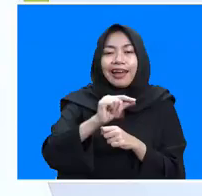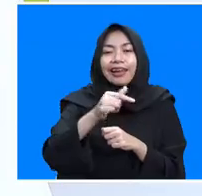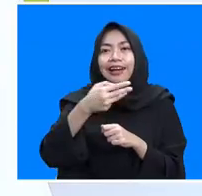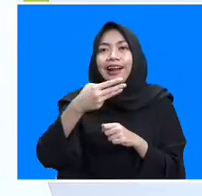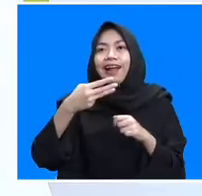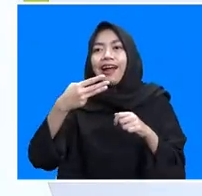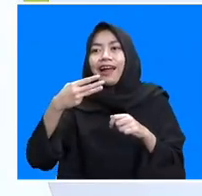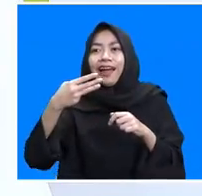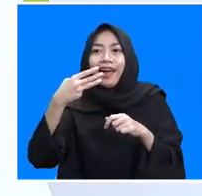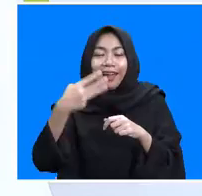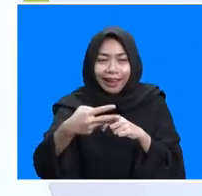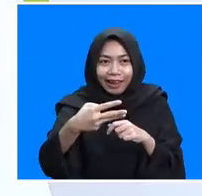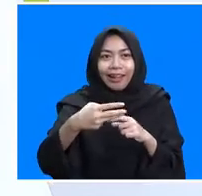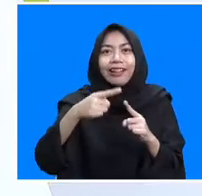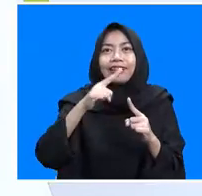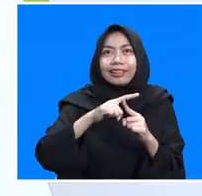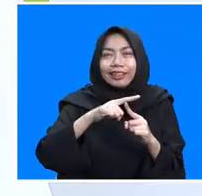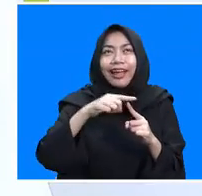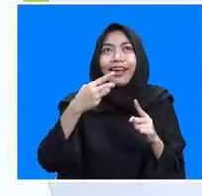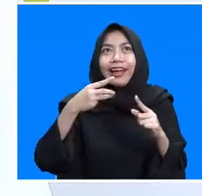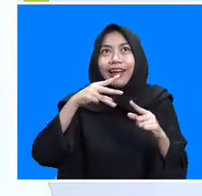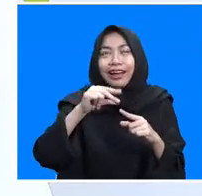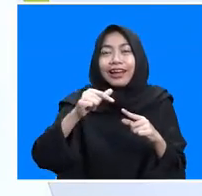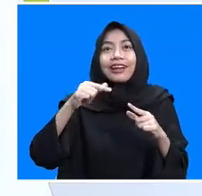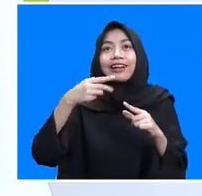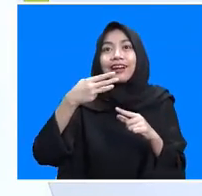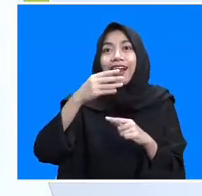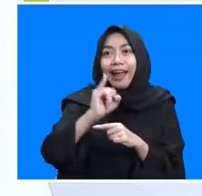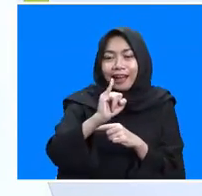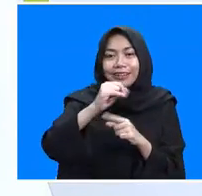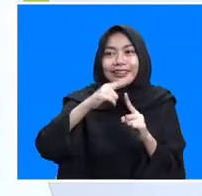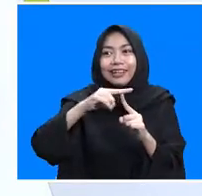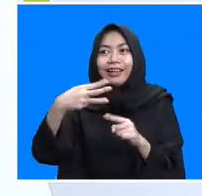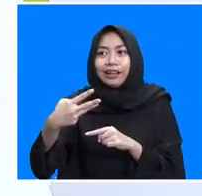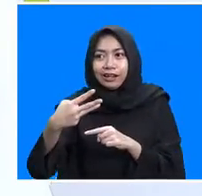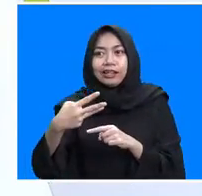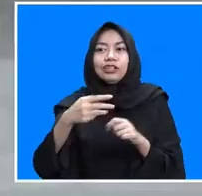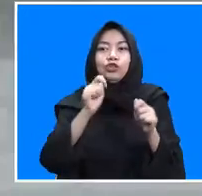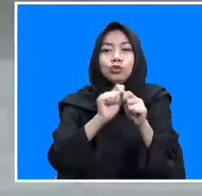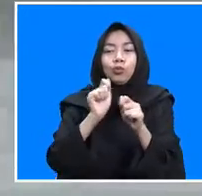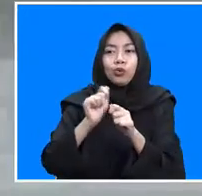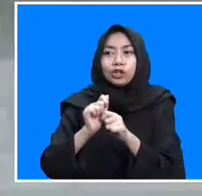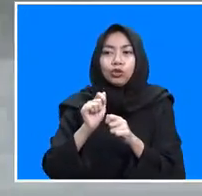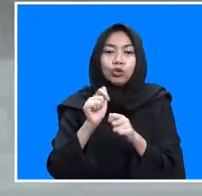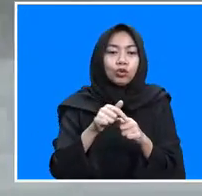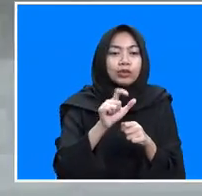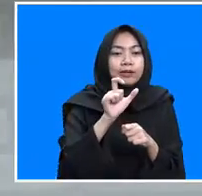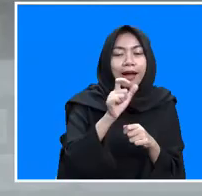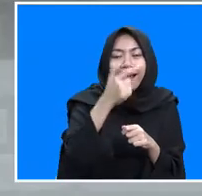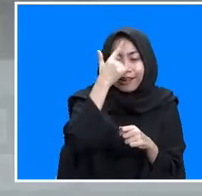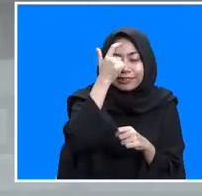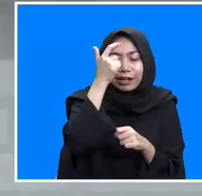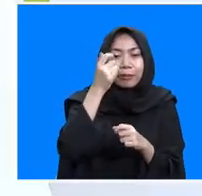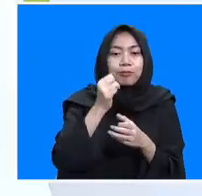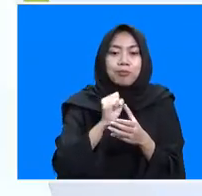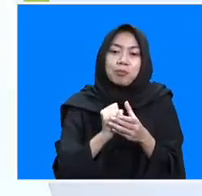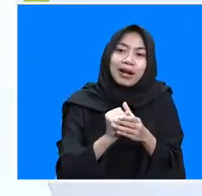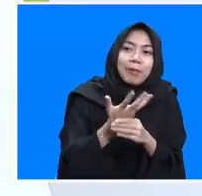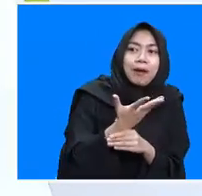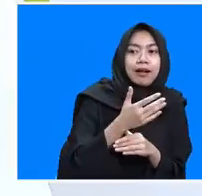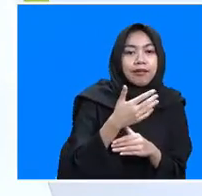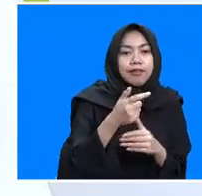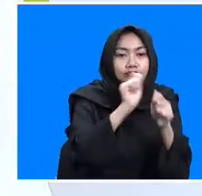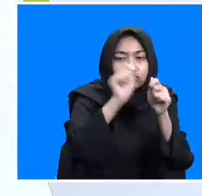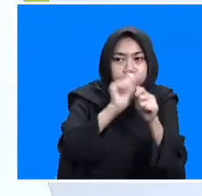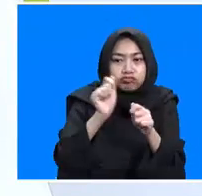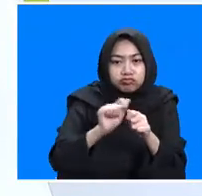Excellence mm-hmm. that focuses on research about the best practice for teacher preparation. Mm-hmm. It was about trying to